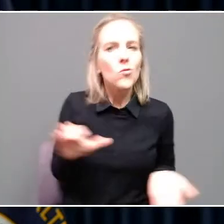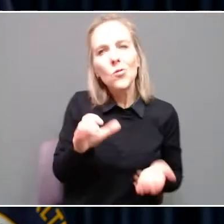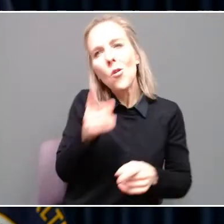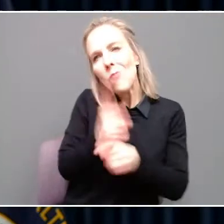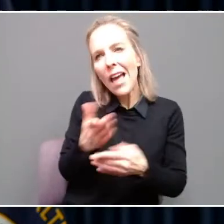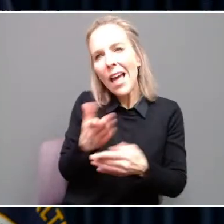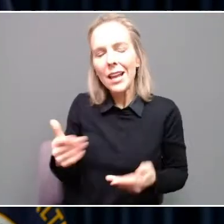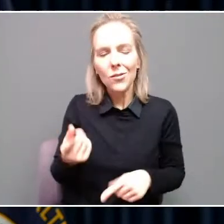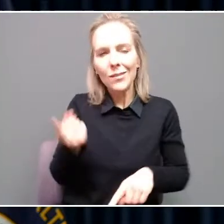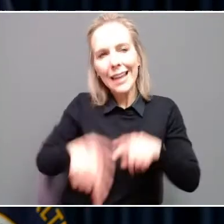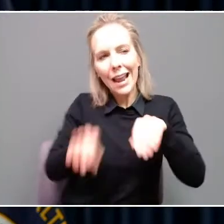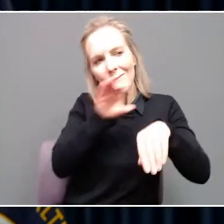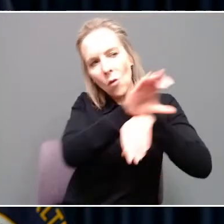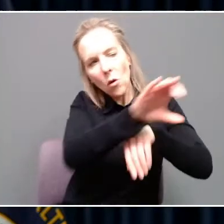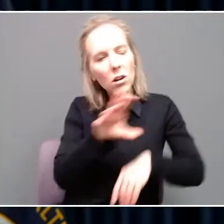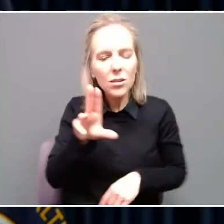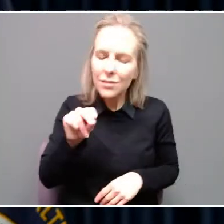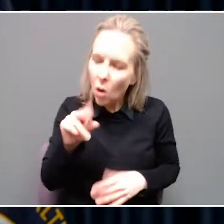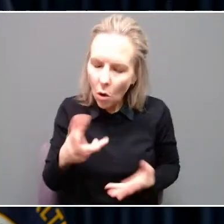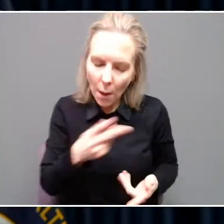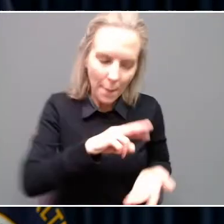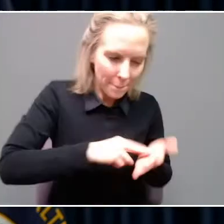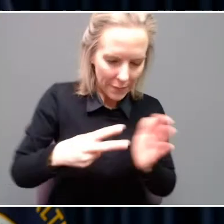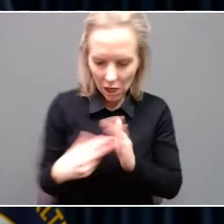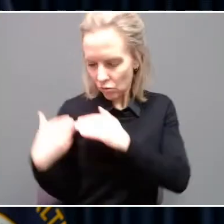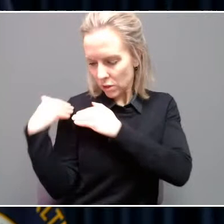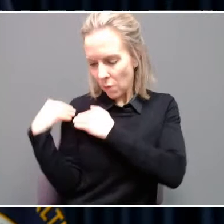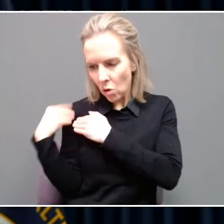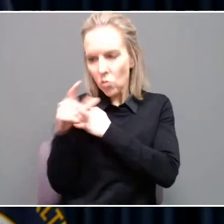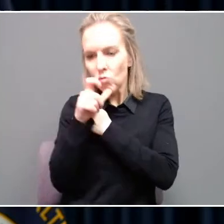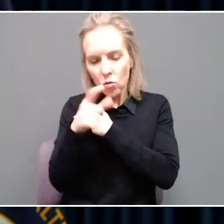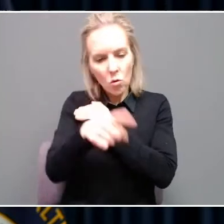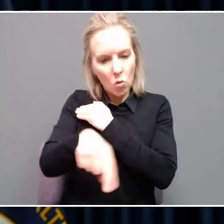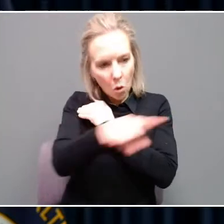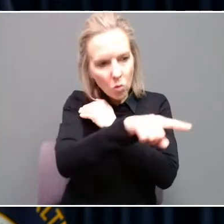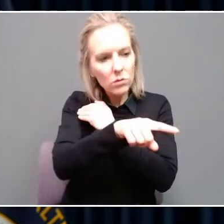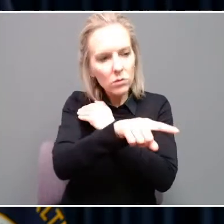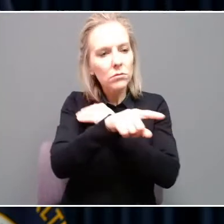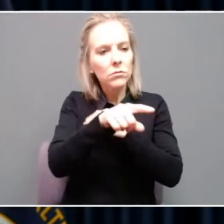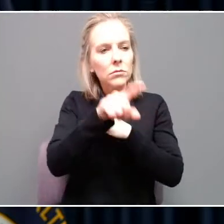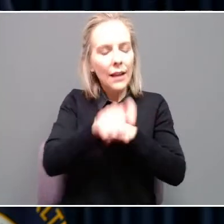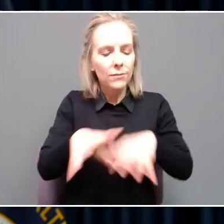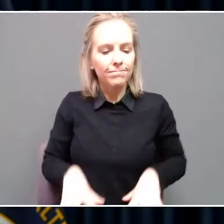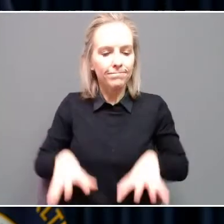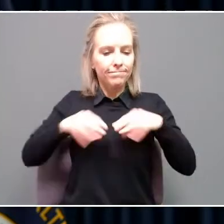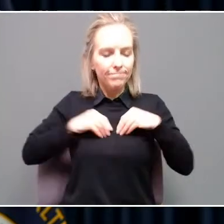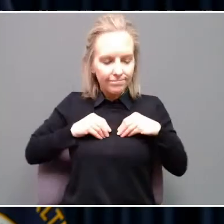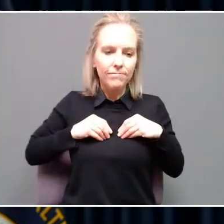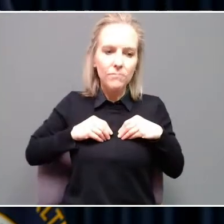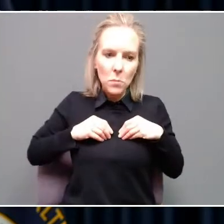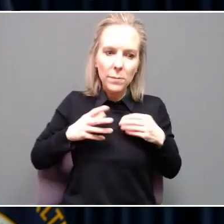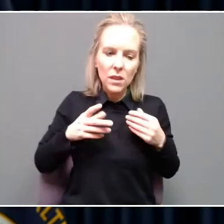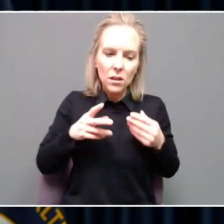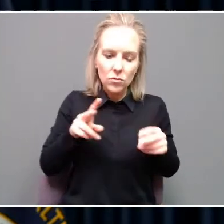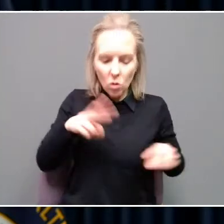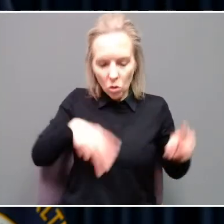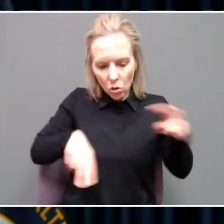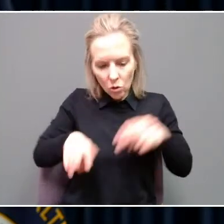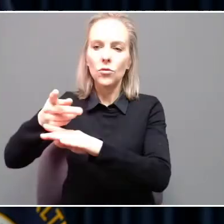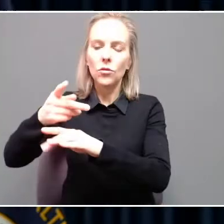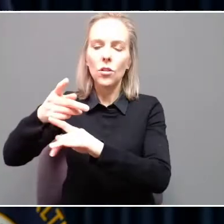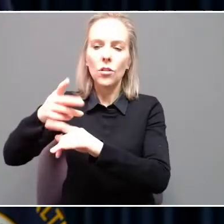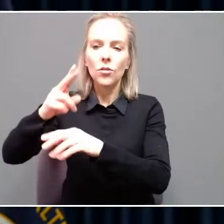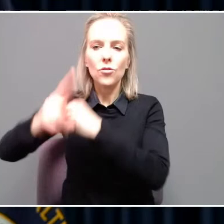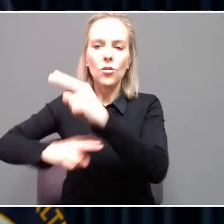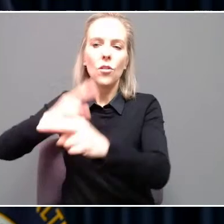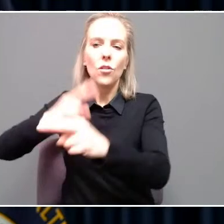Well, the responsibility's got to come down to those that have to take that vote to do right by our people. And all they